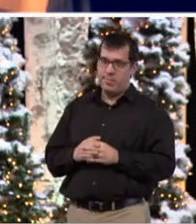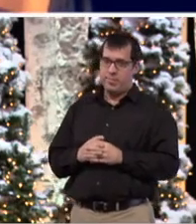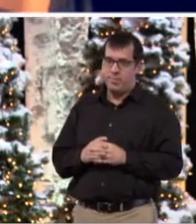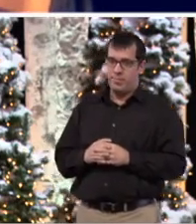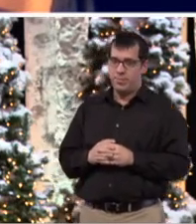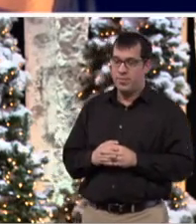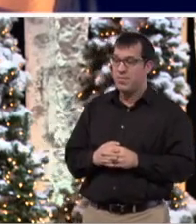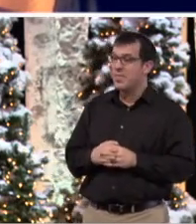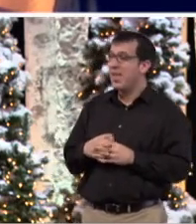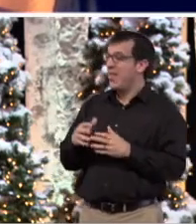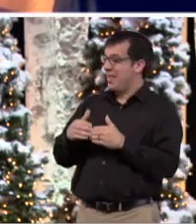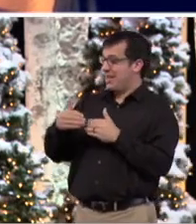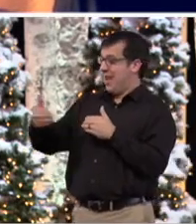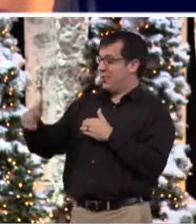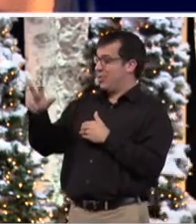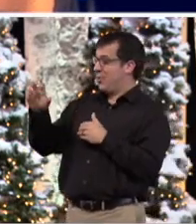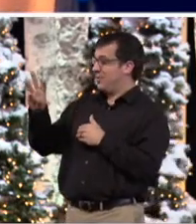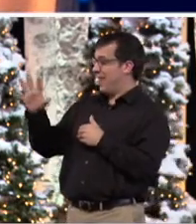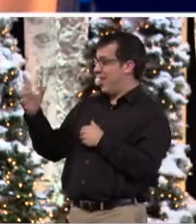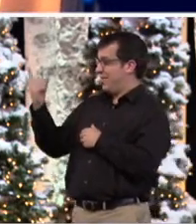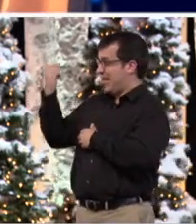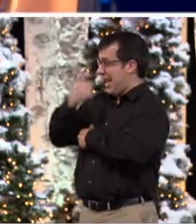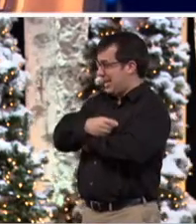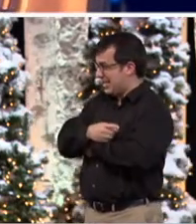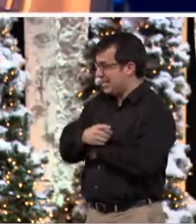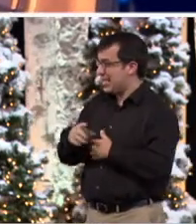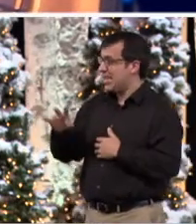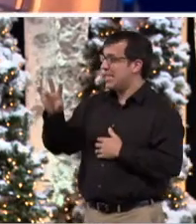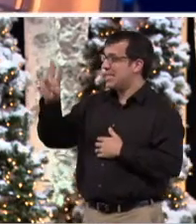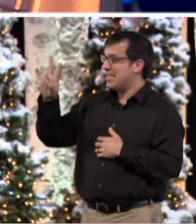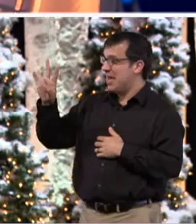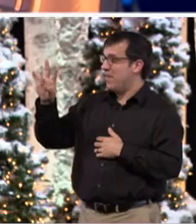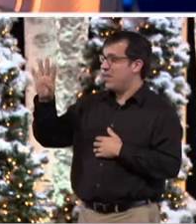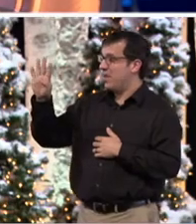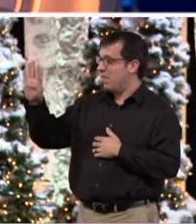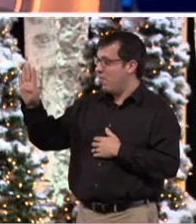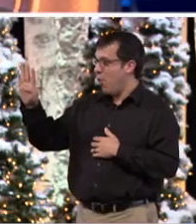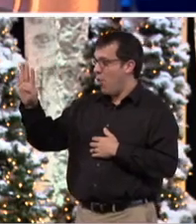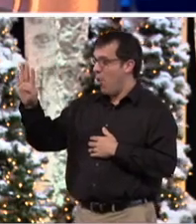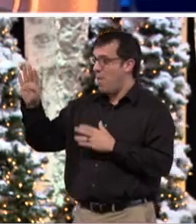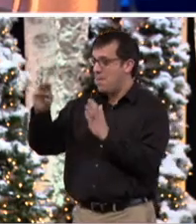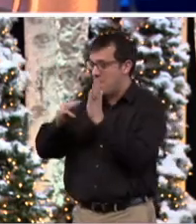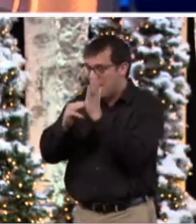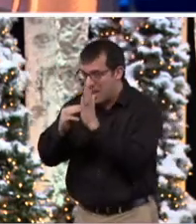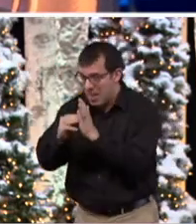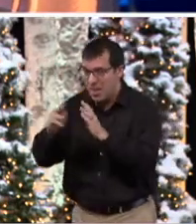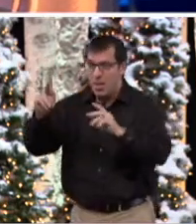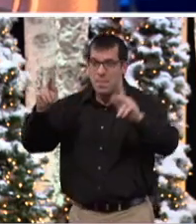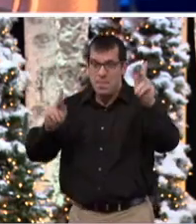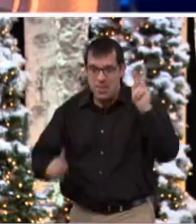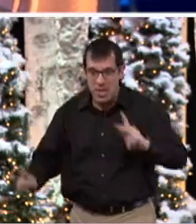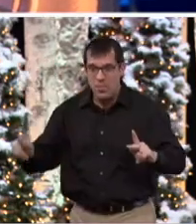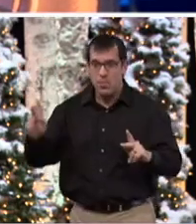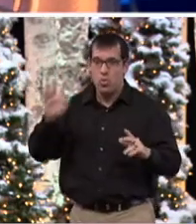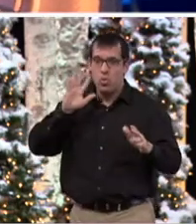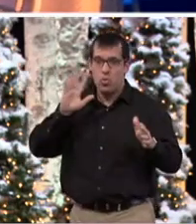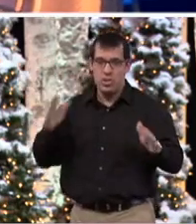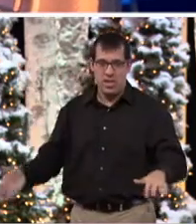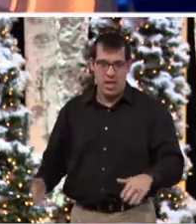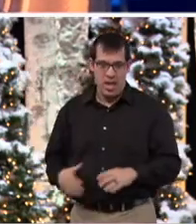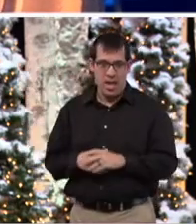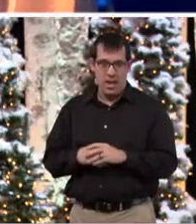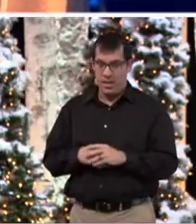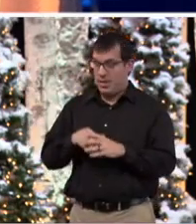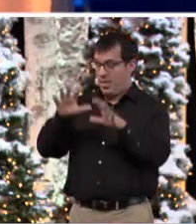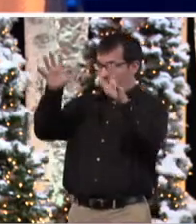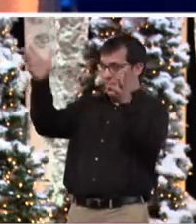In the next 365 days, 74 million people will die in